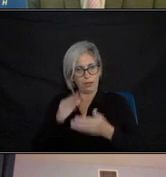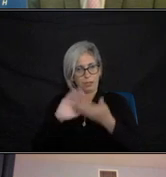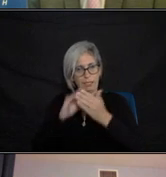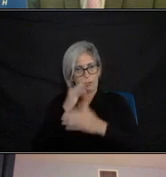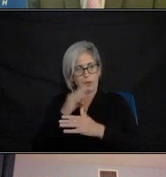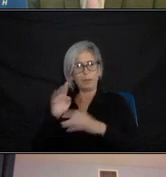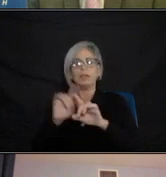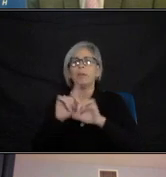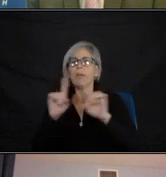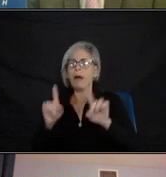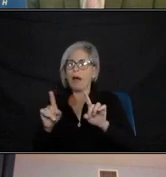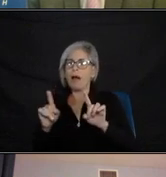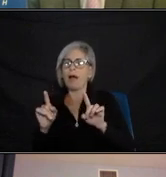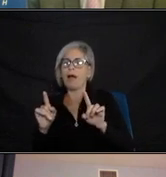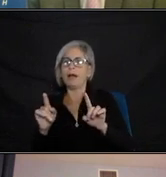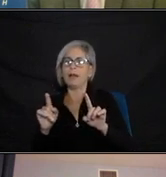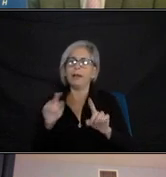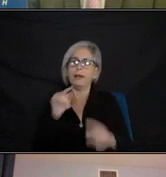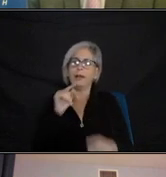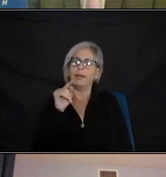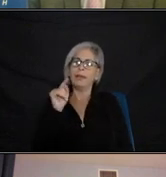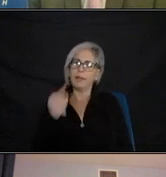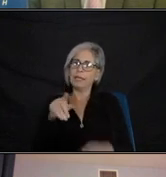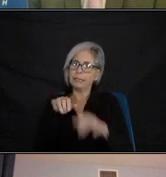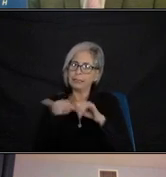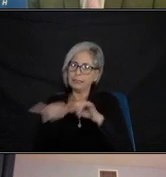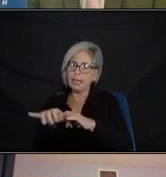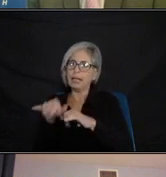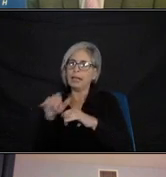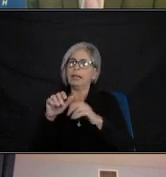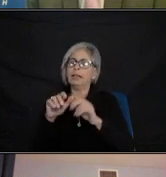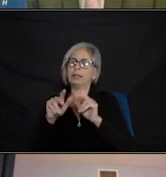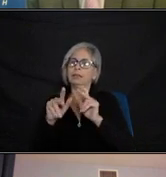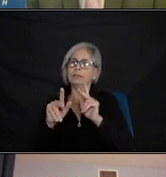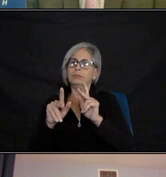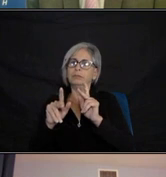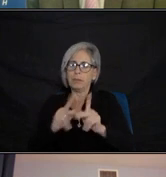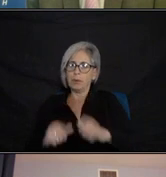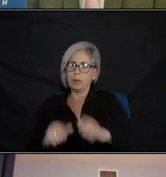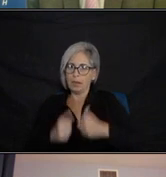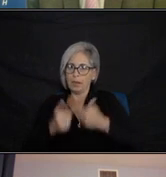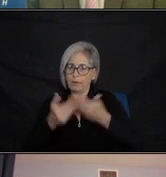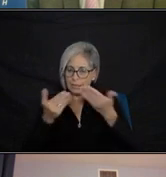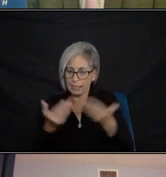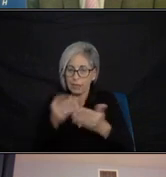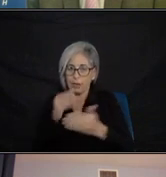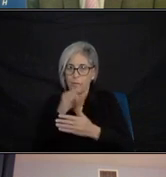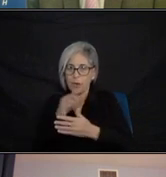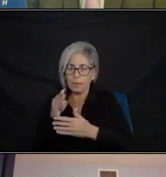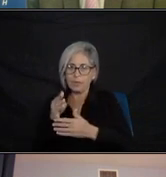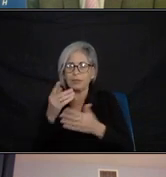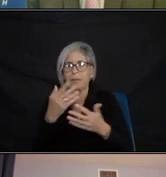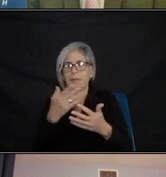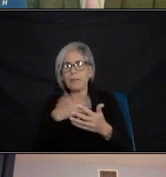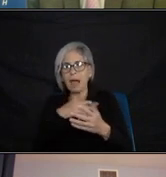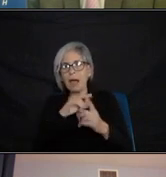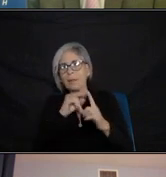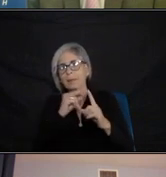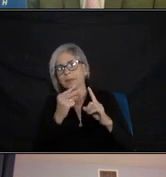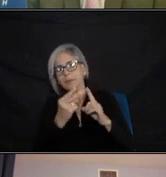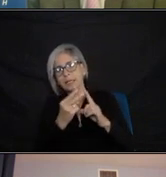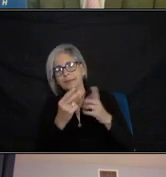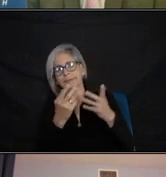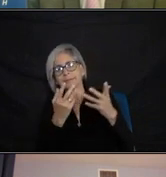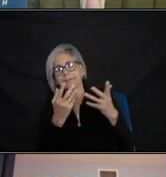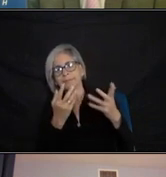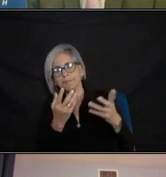but there's still residents of Boynton Beach. It kind of puts me in that perspective of is